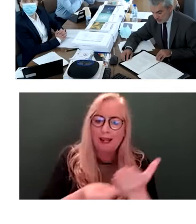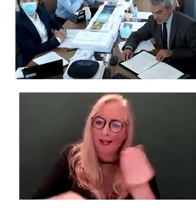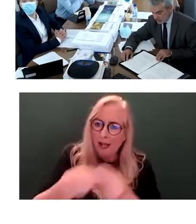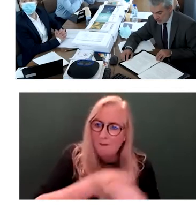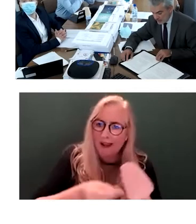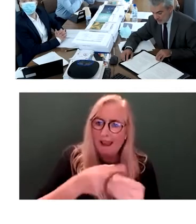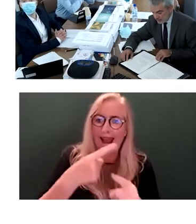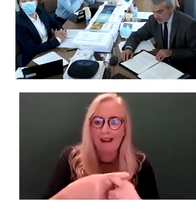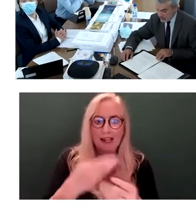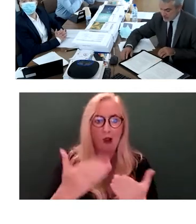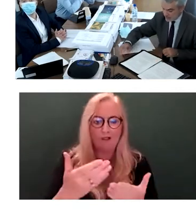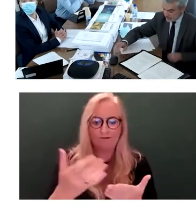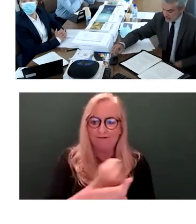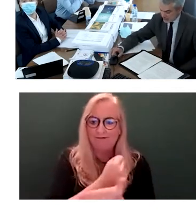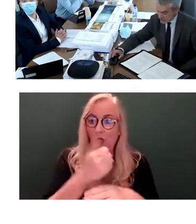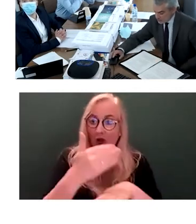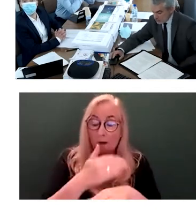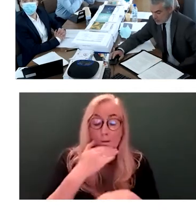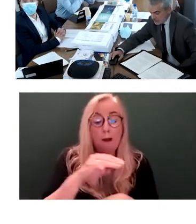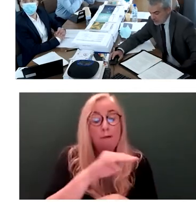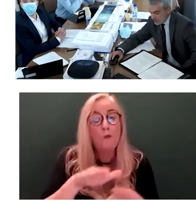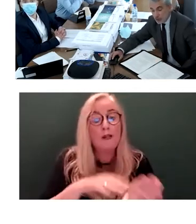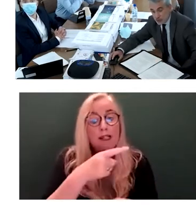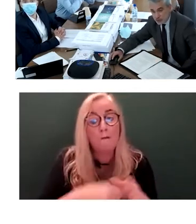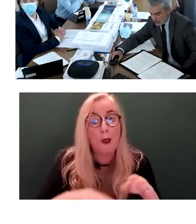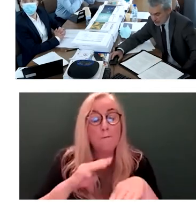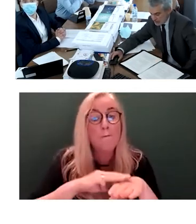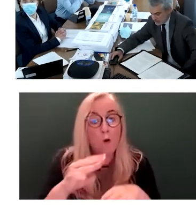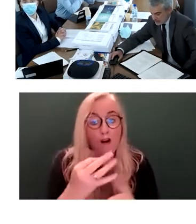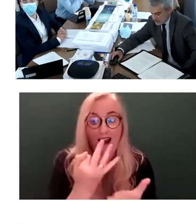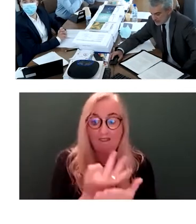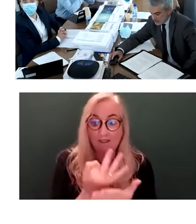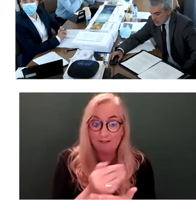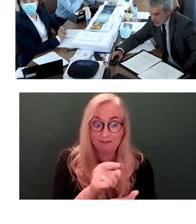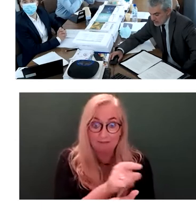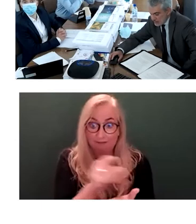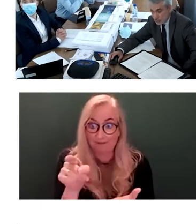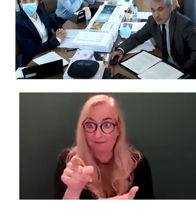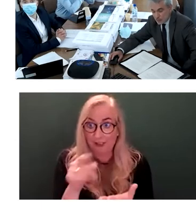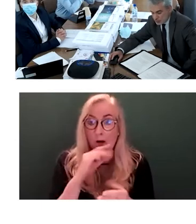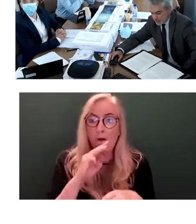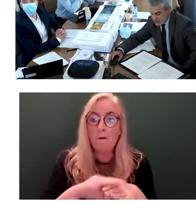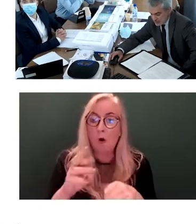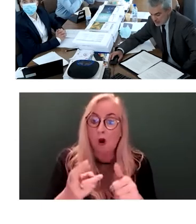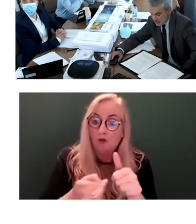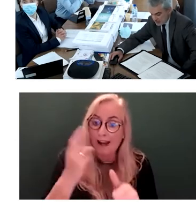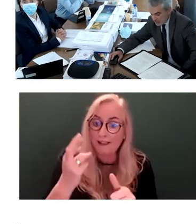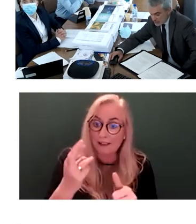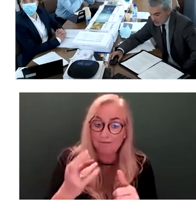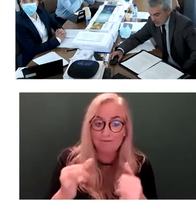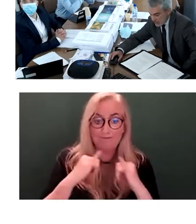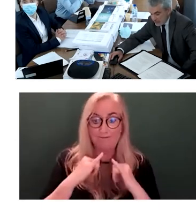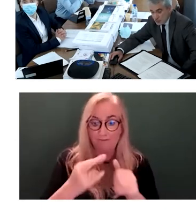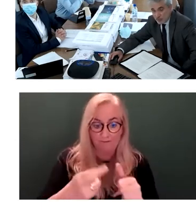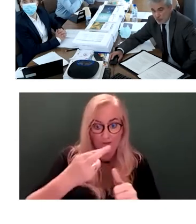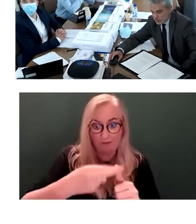some of the job. And people with disability are also more often in those jobs that are more readily to be automated because